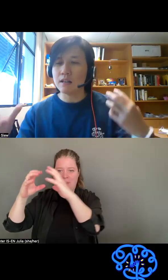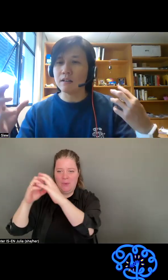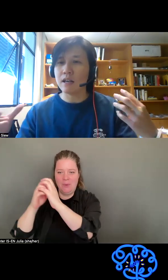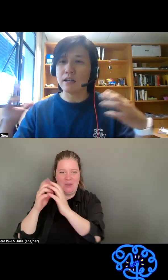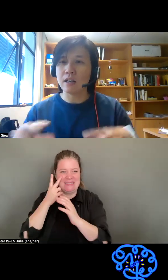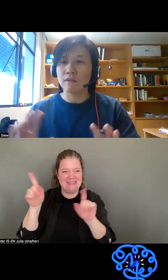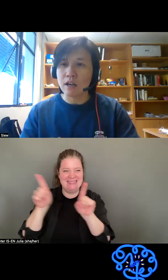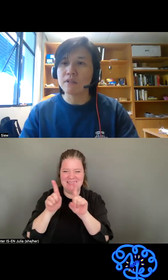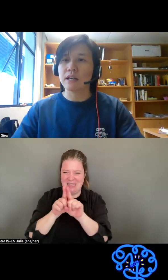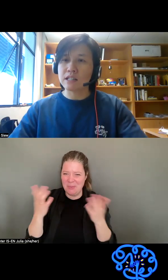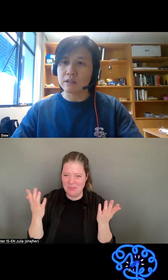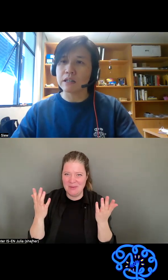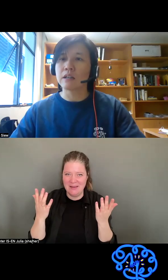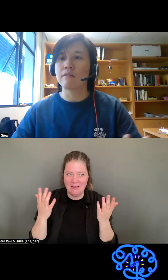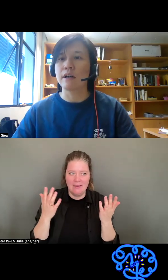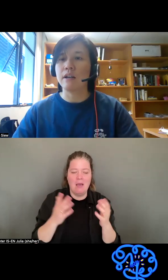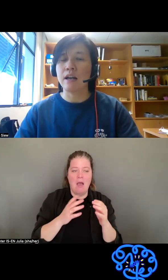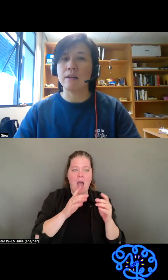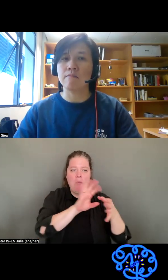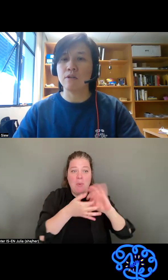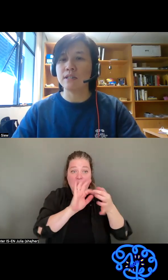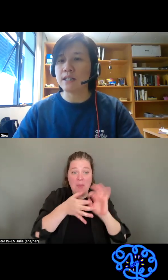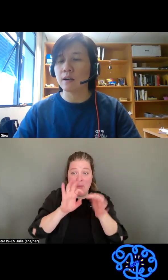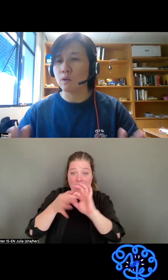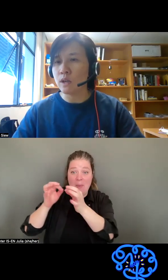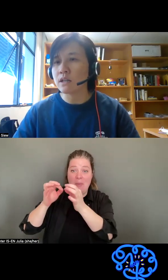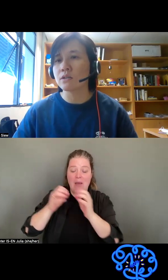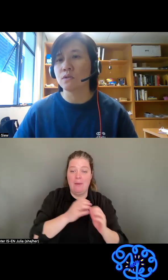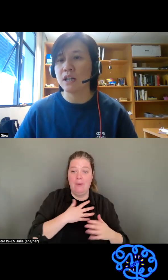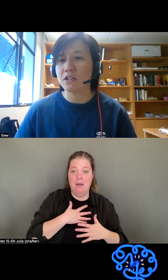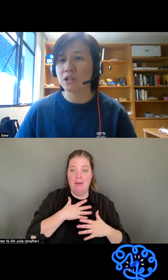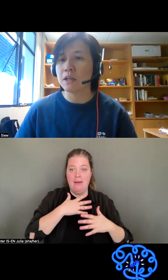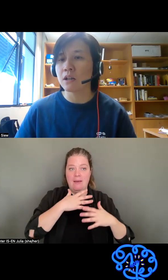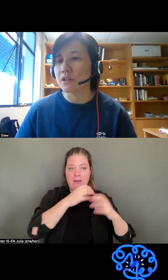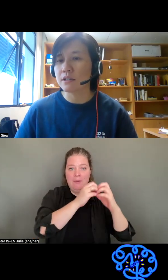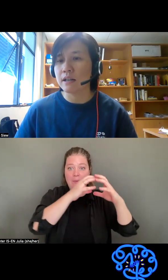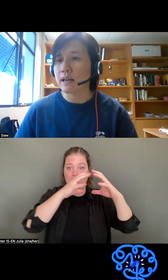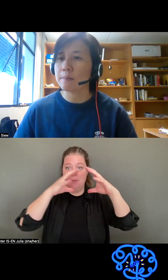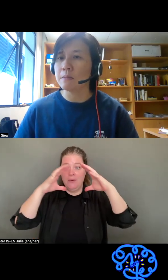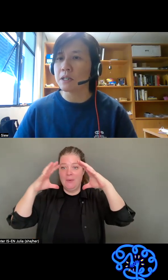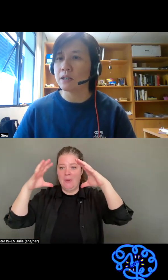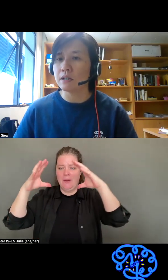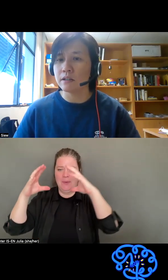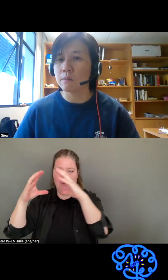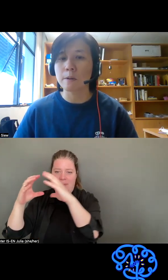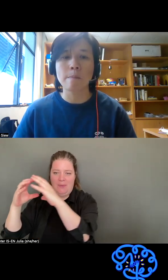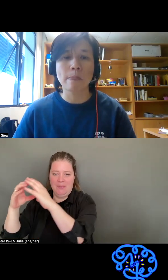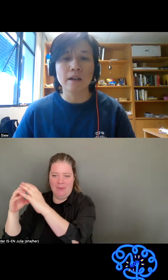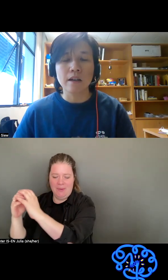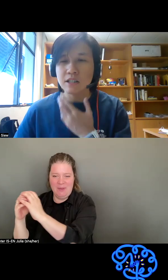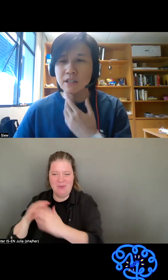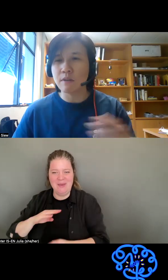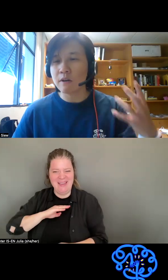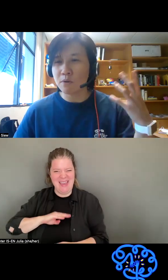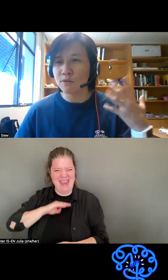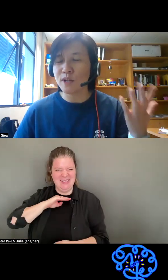and then at the end of life, it's exhaling, right? And you see some of the weaker associations being lost and gaps emerging in the network.